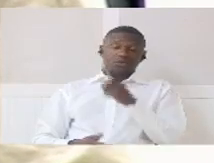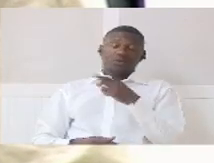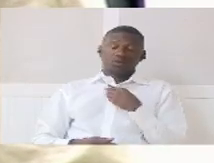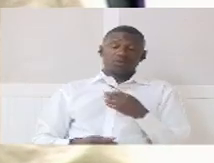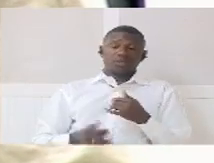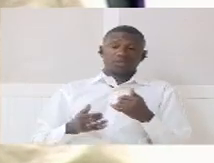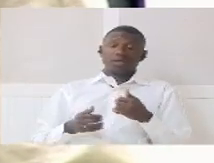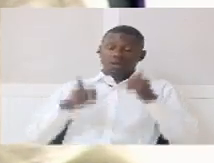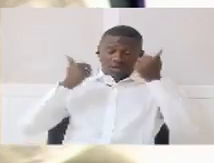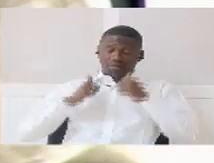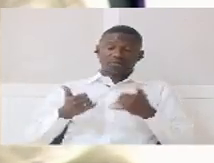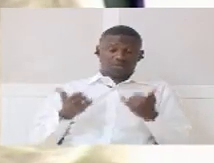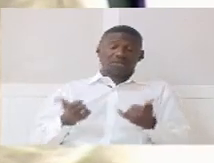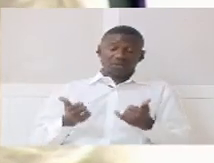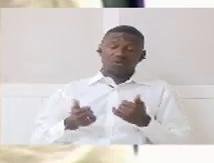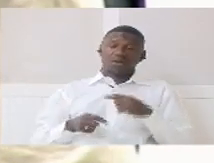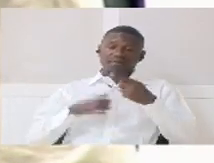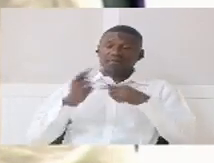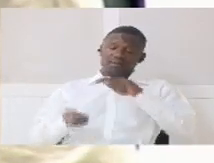additions after the change of government.